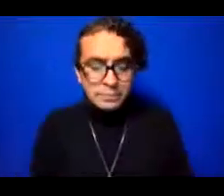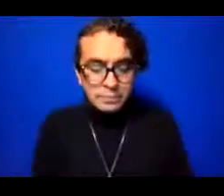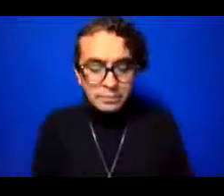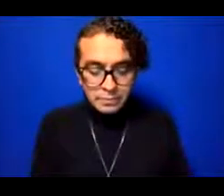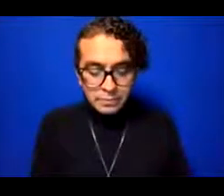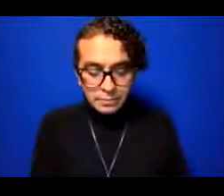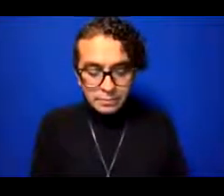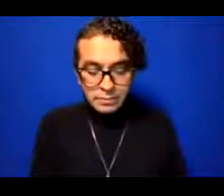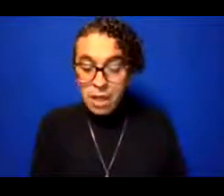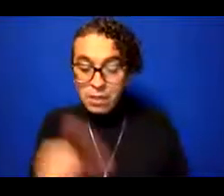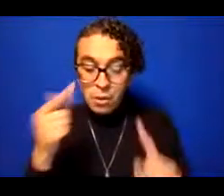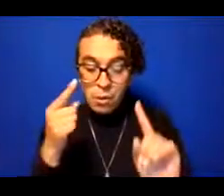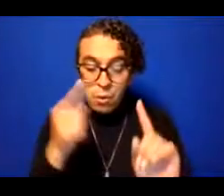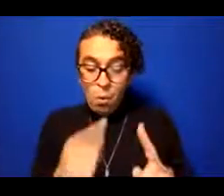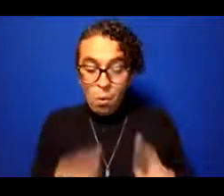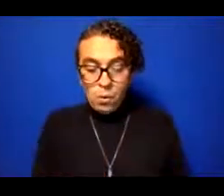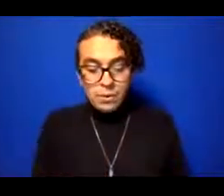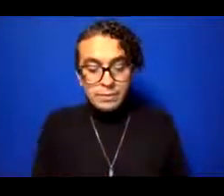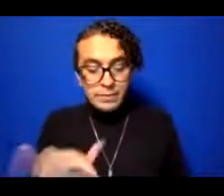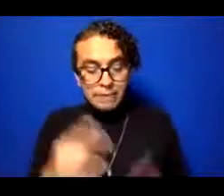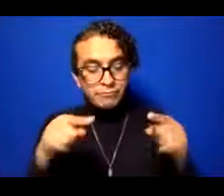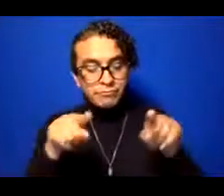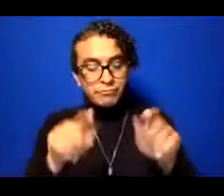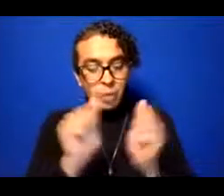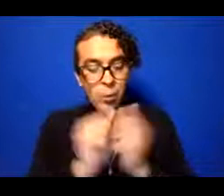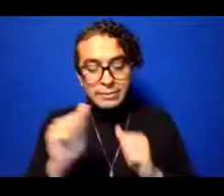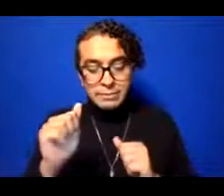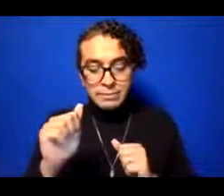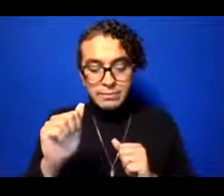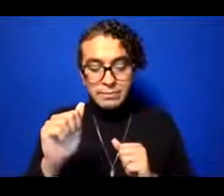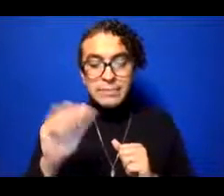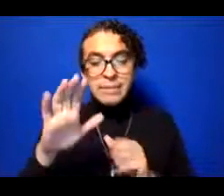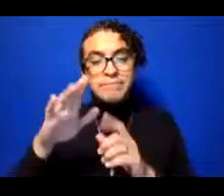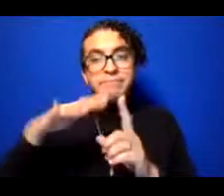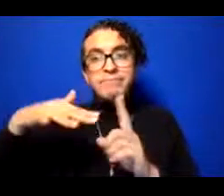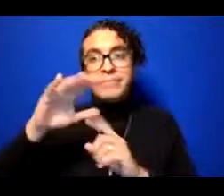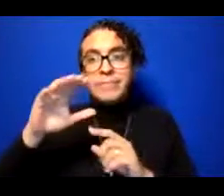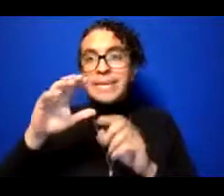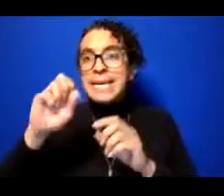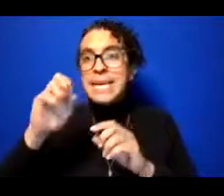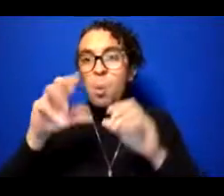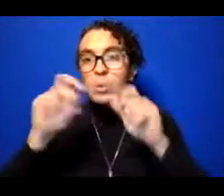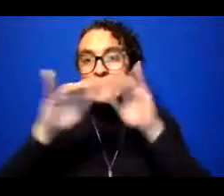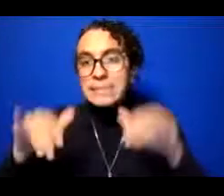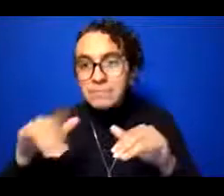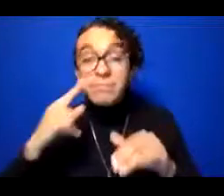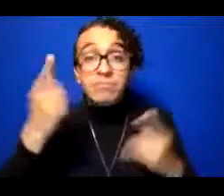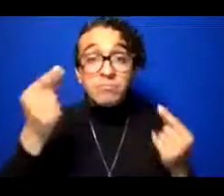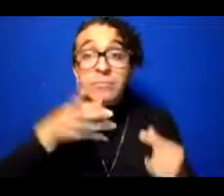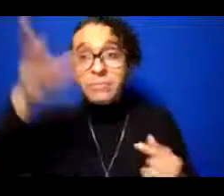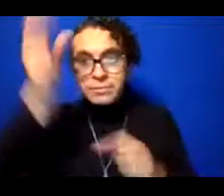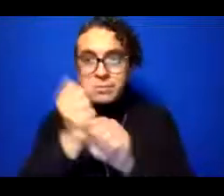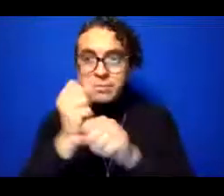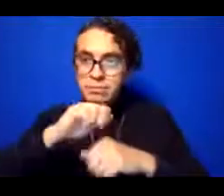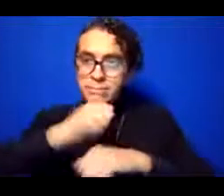the other goal of this group, and again, it falls in line with the ecosystem we're trying to create, is to help parents build a community of support for